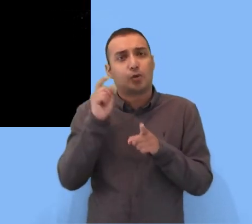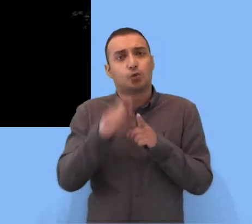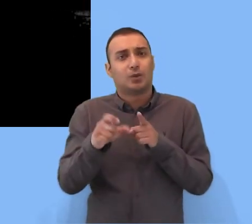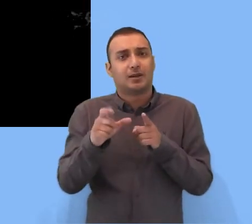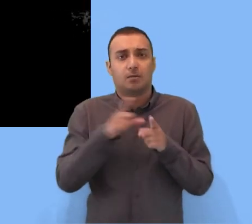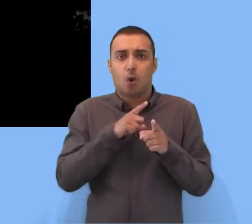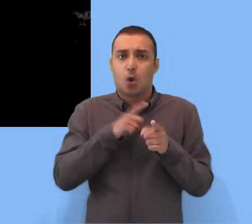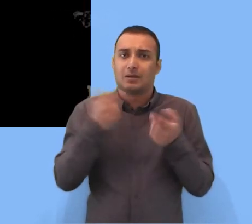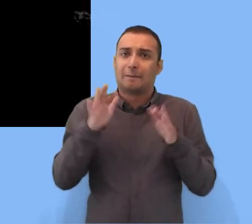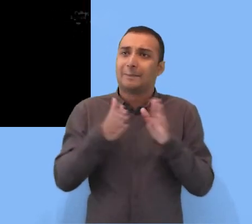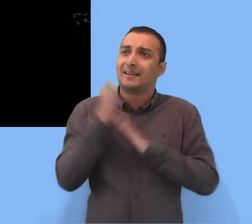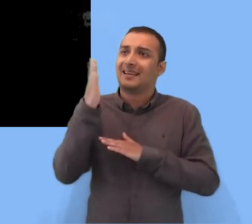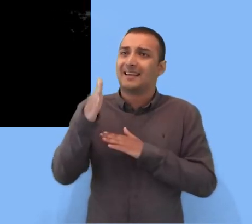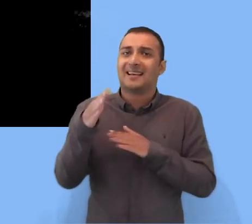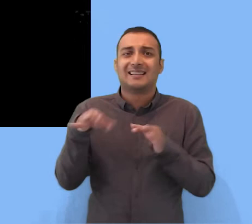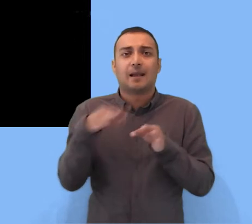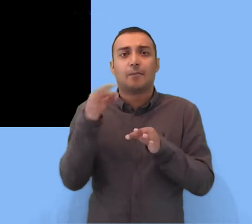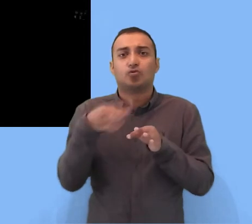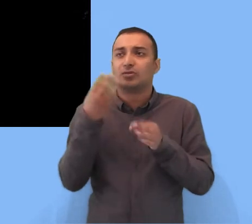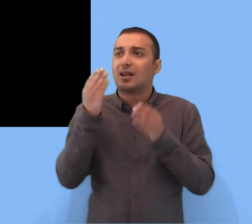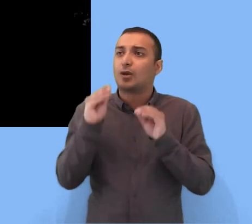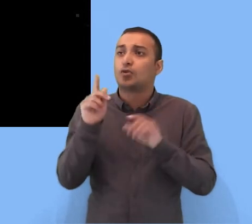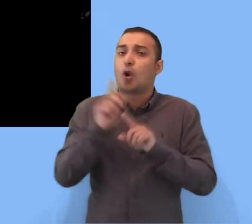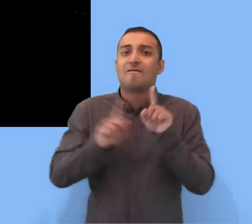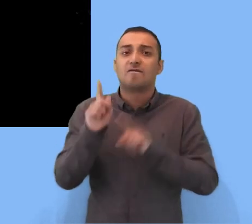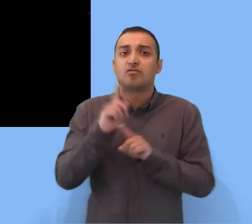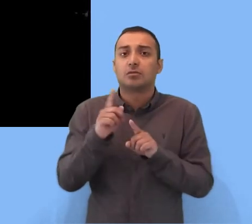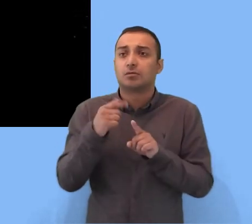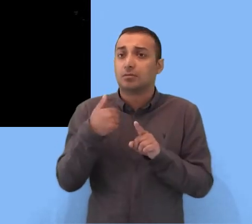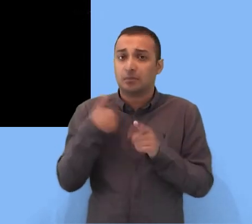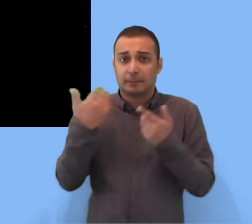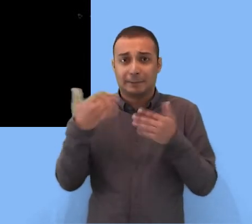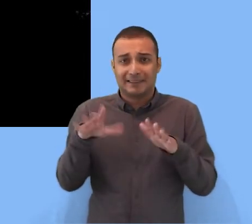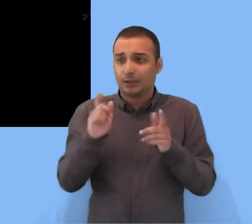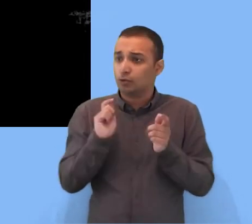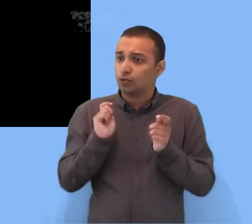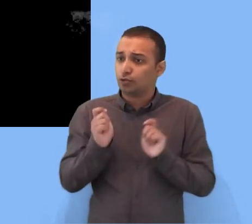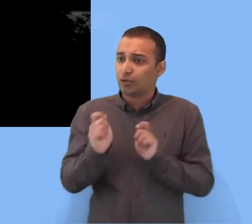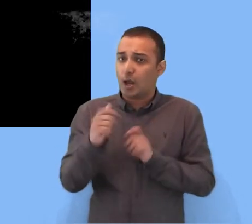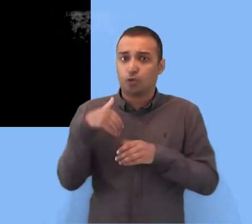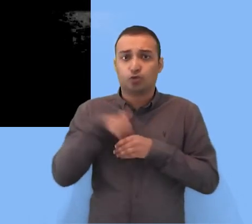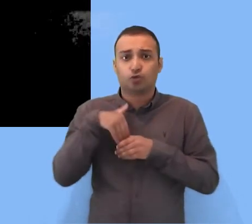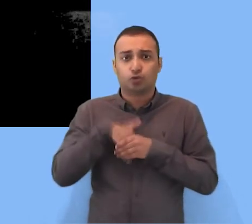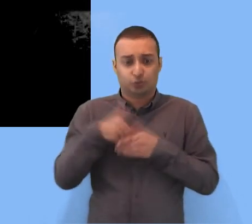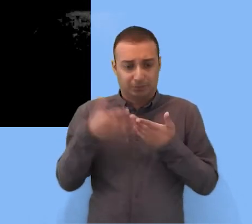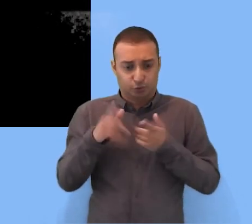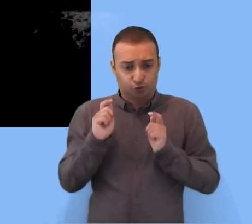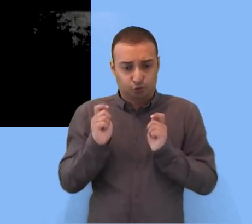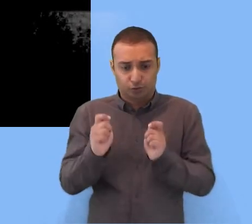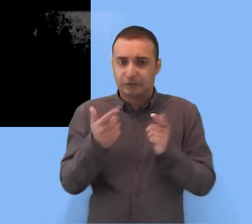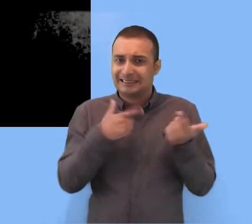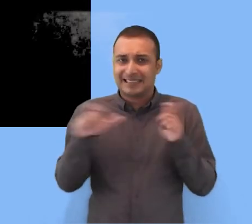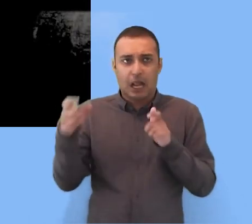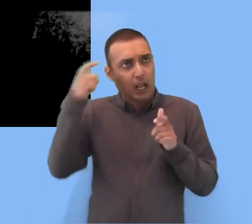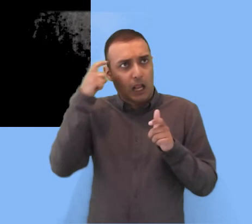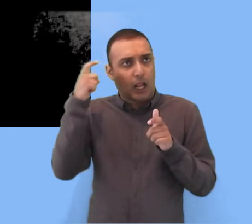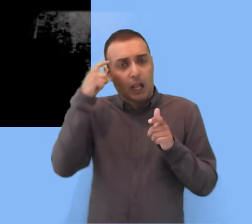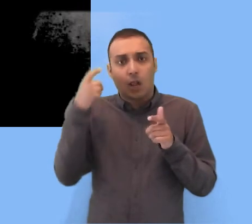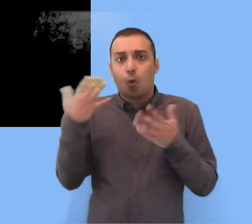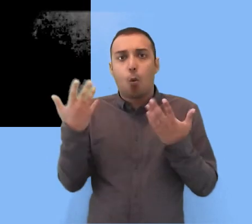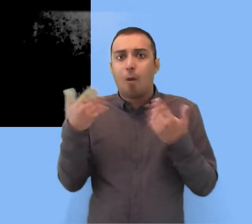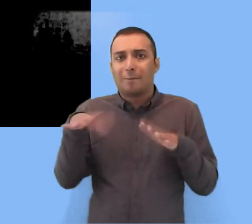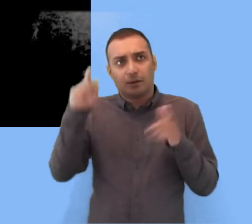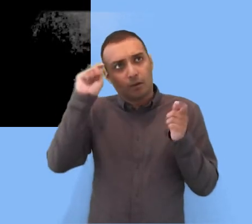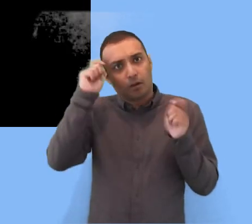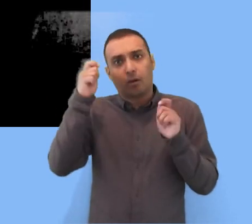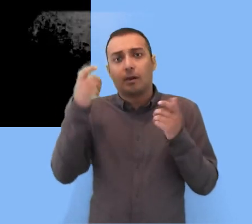to? Has it changed anything? Am I still thinking those thoughts and having those reflections? Keep really good records. Talk to